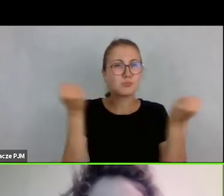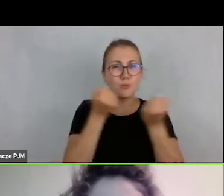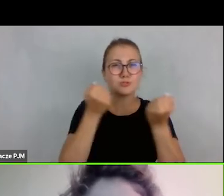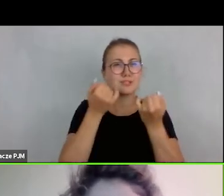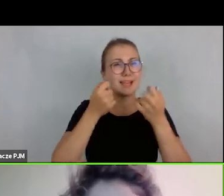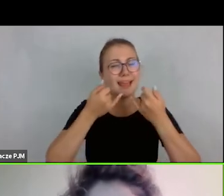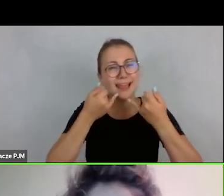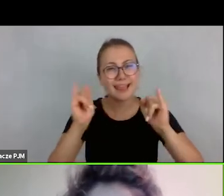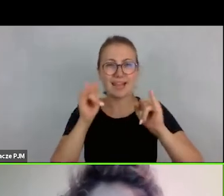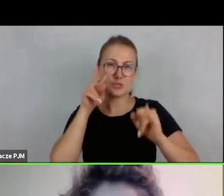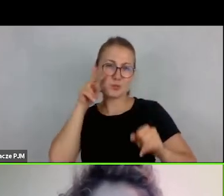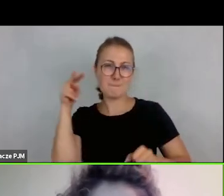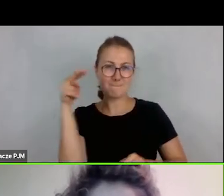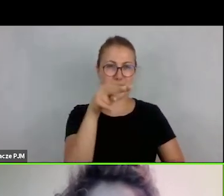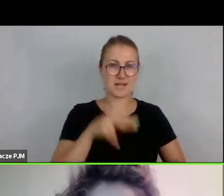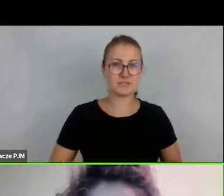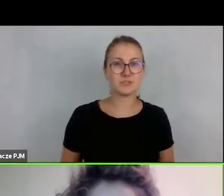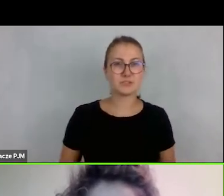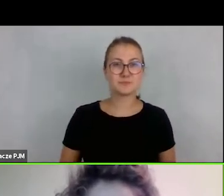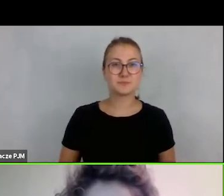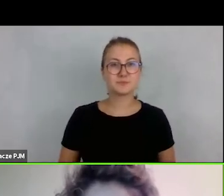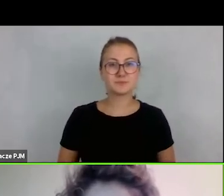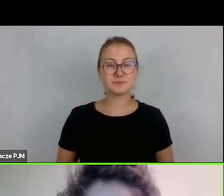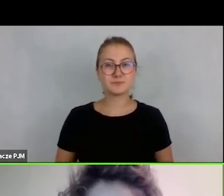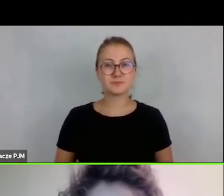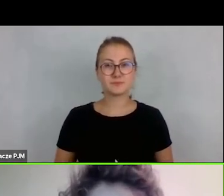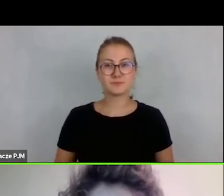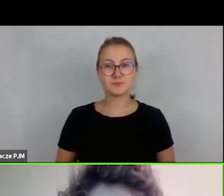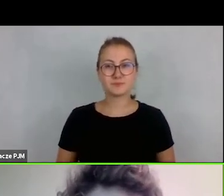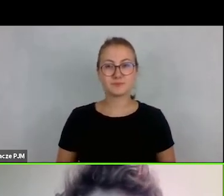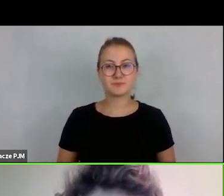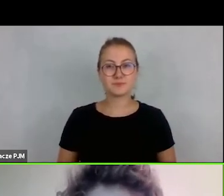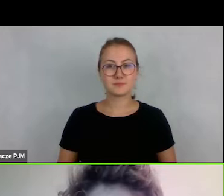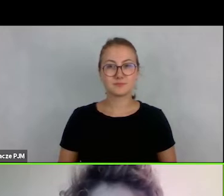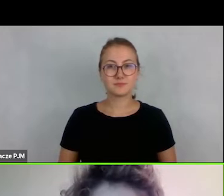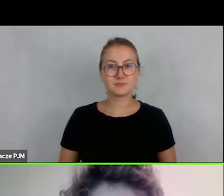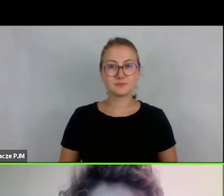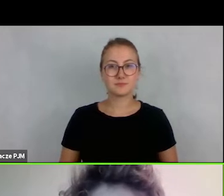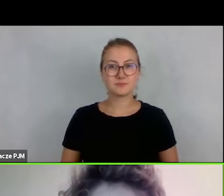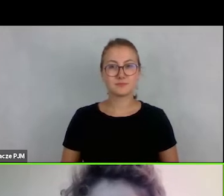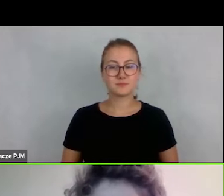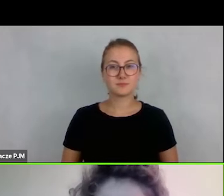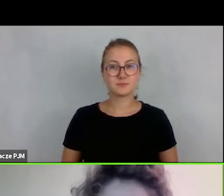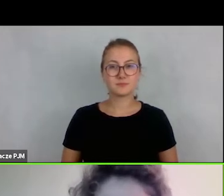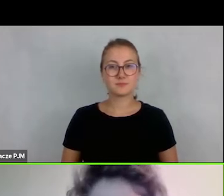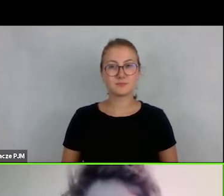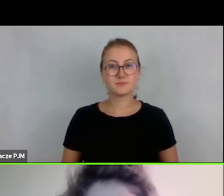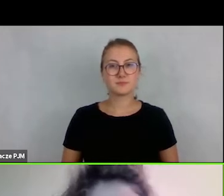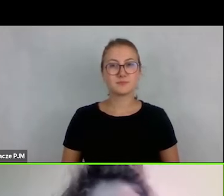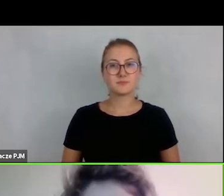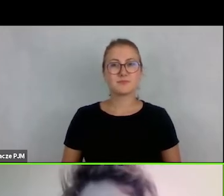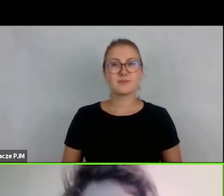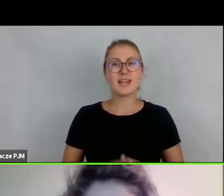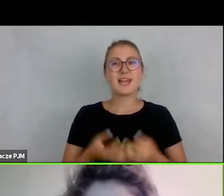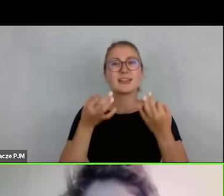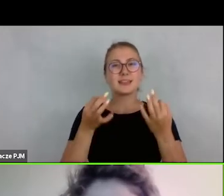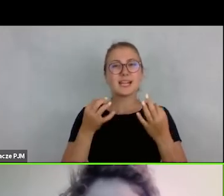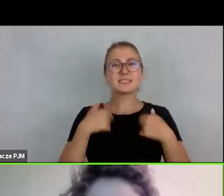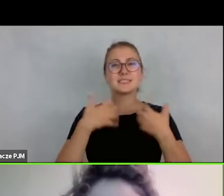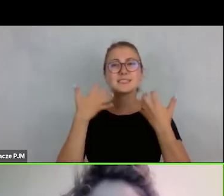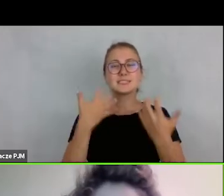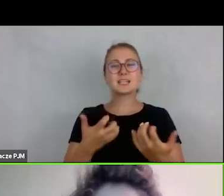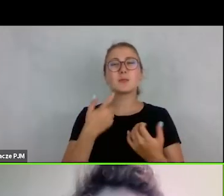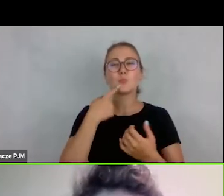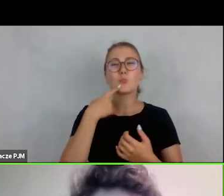Zoom, but also those who are watching the streams, to pose the questions. You can write them in Polish or in English, that doesn't